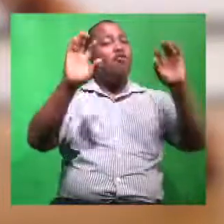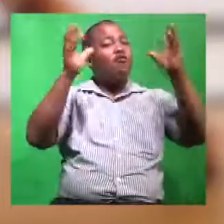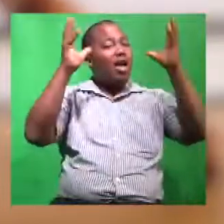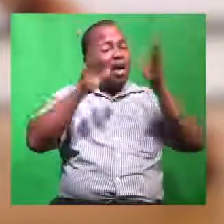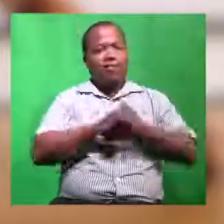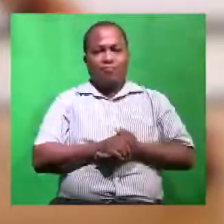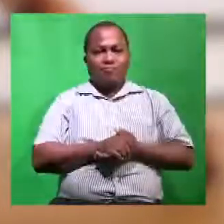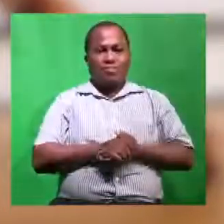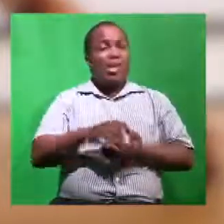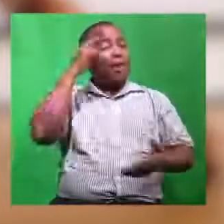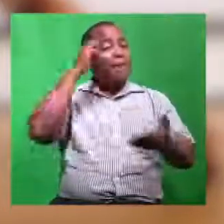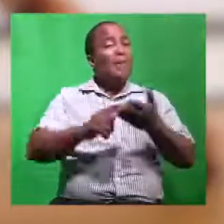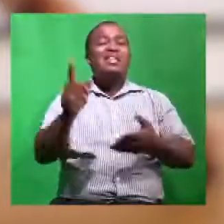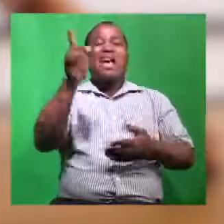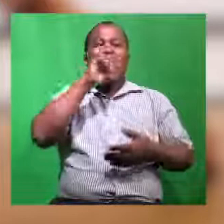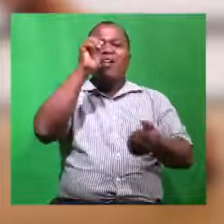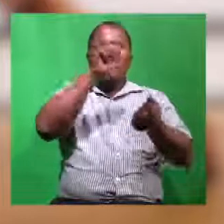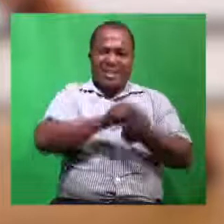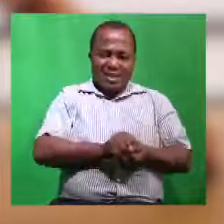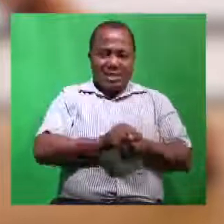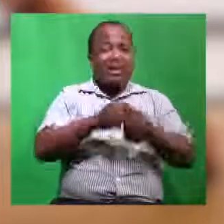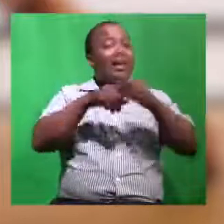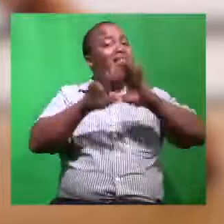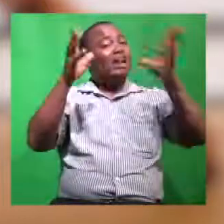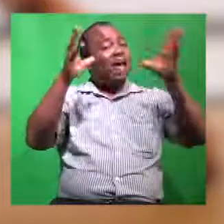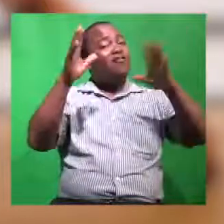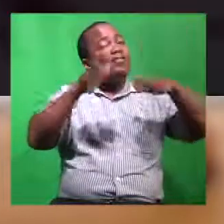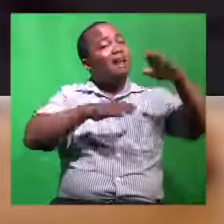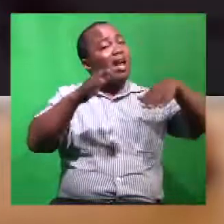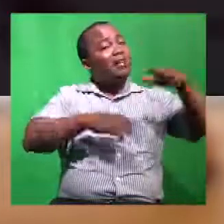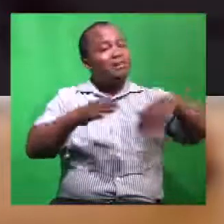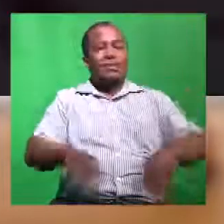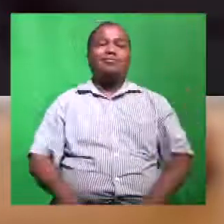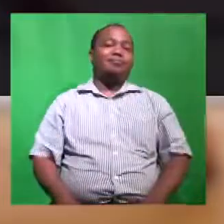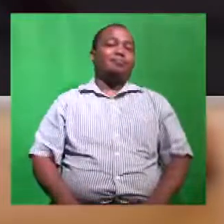It means that everything in our life is a culture.